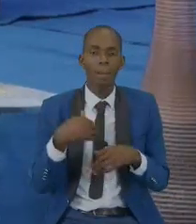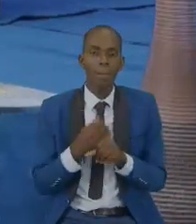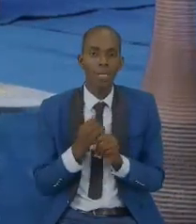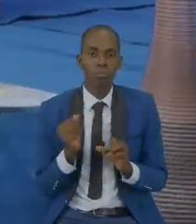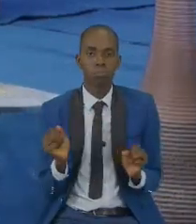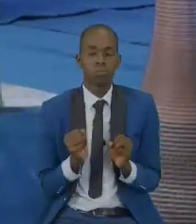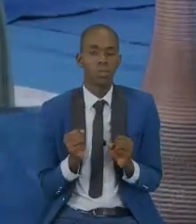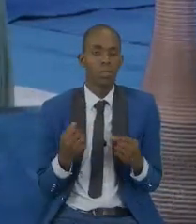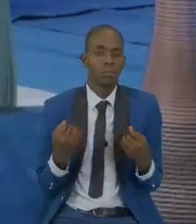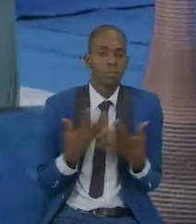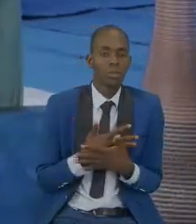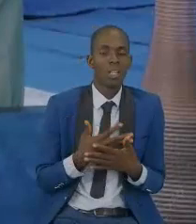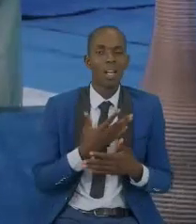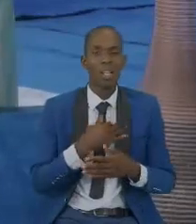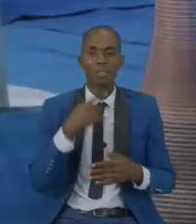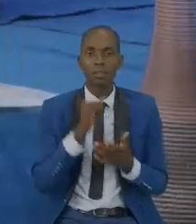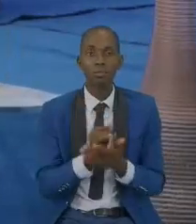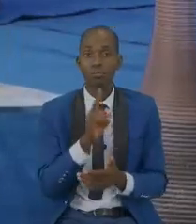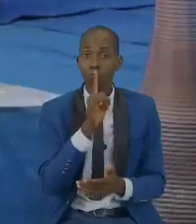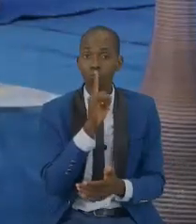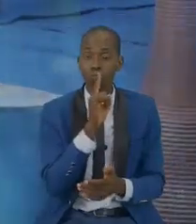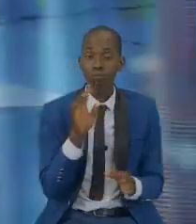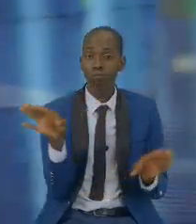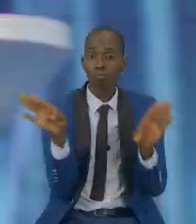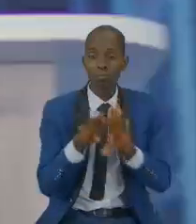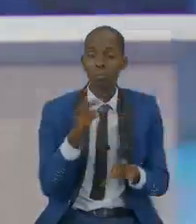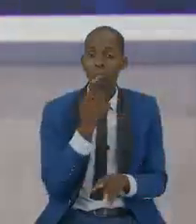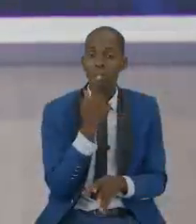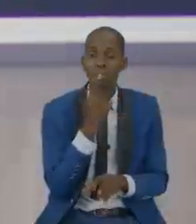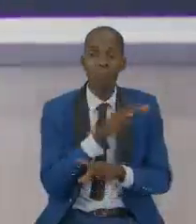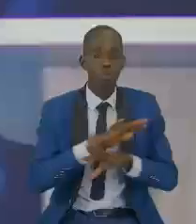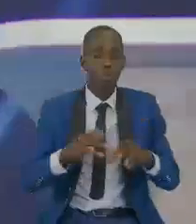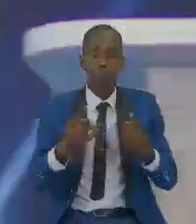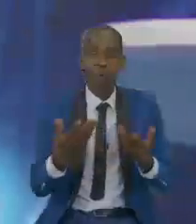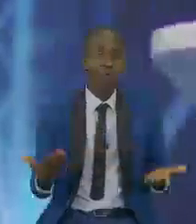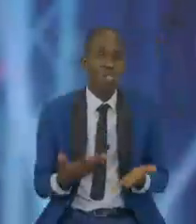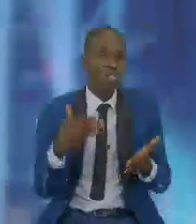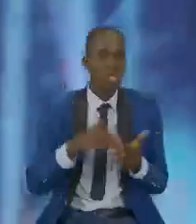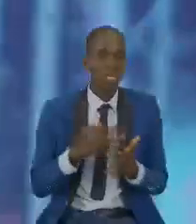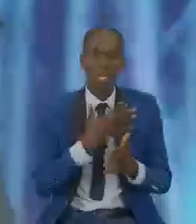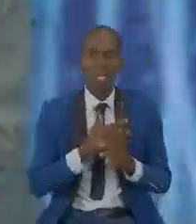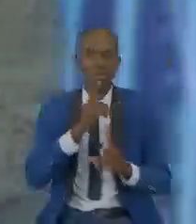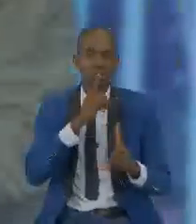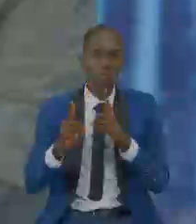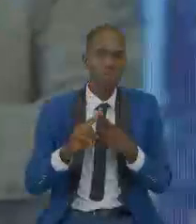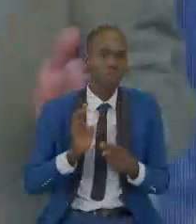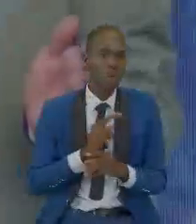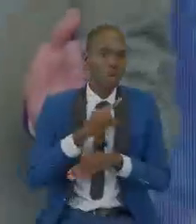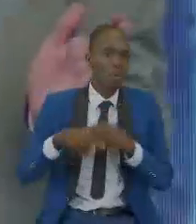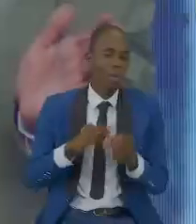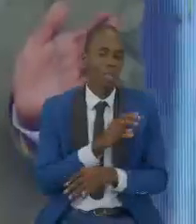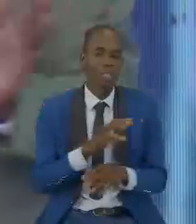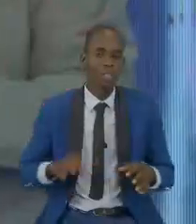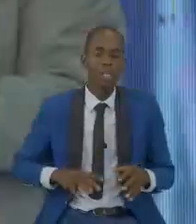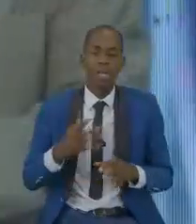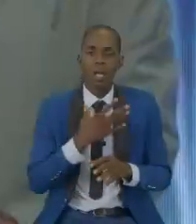up, and they tell us, don't come here, and they tell us, don't talk about Christ, and they uplift their tradition in the